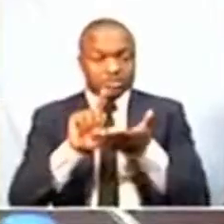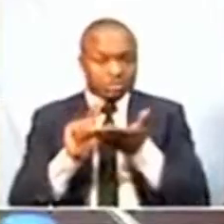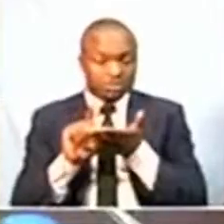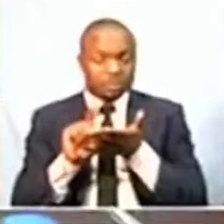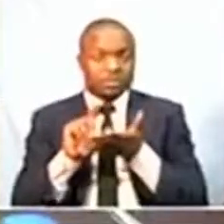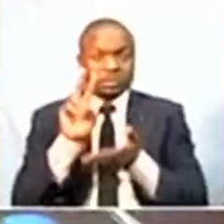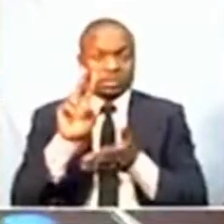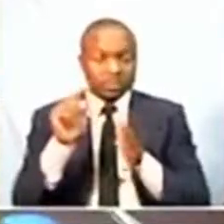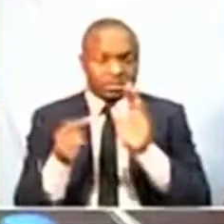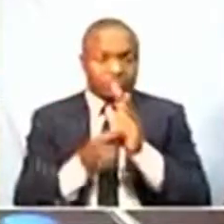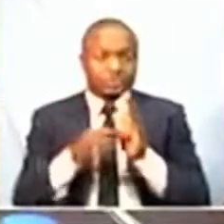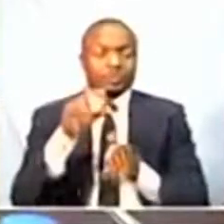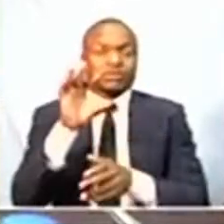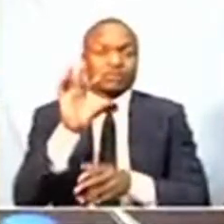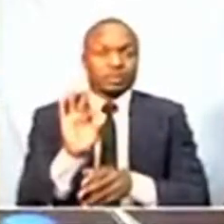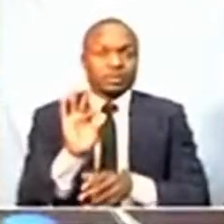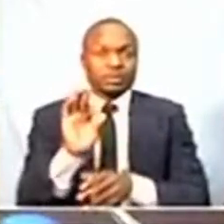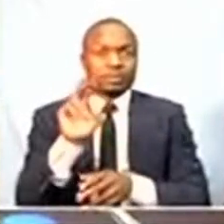to